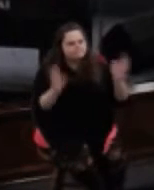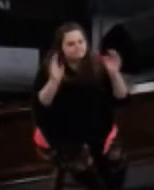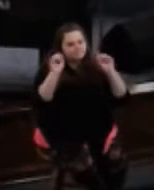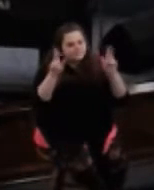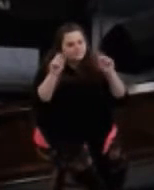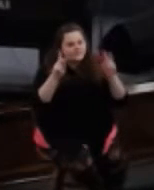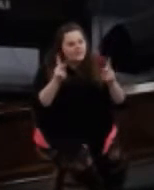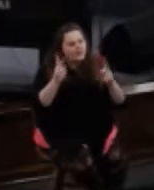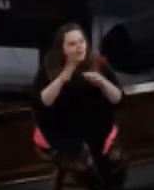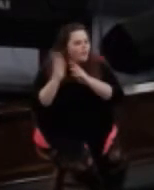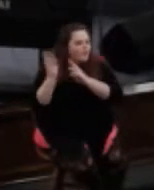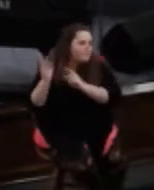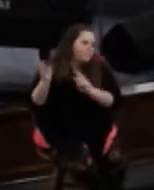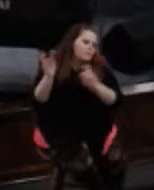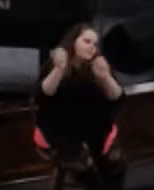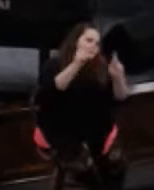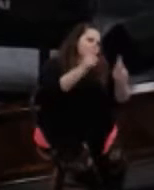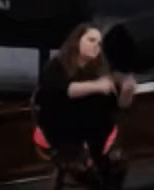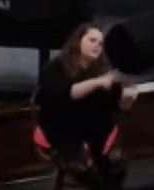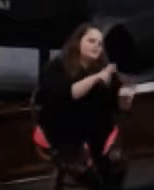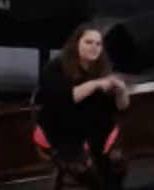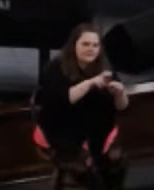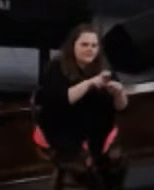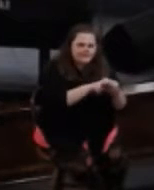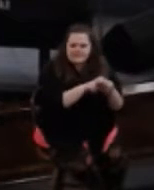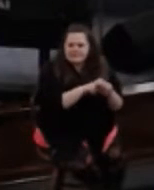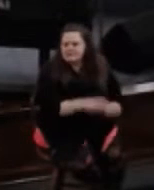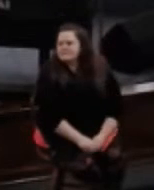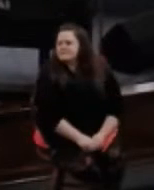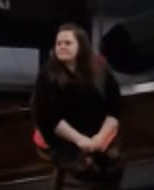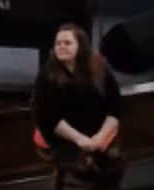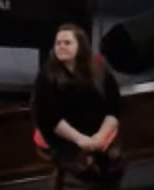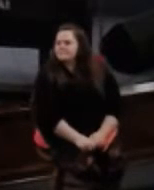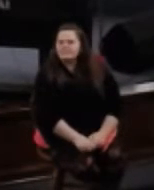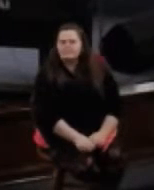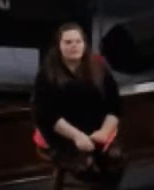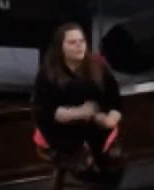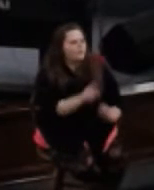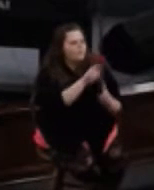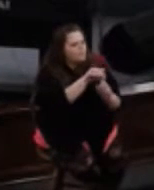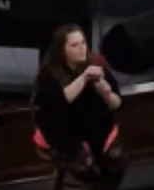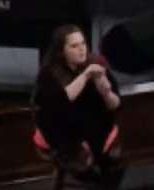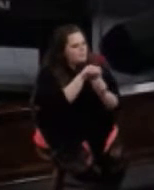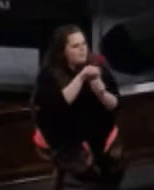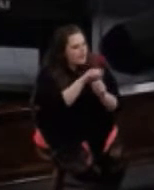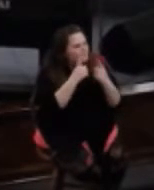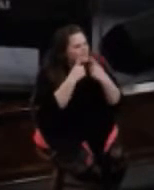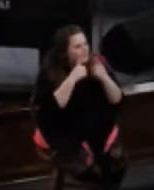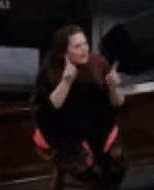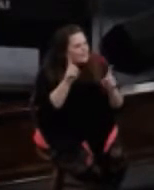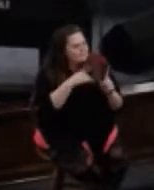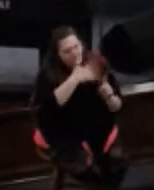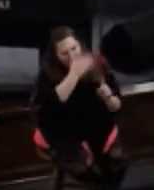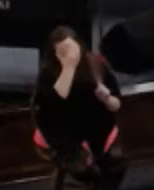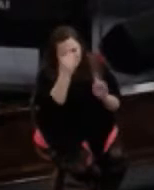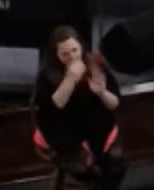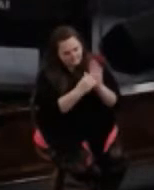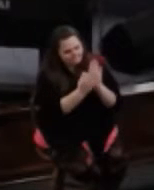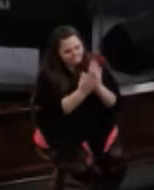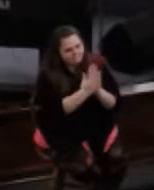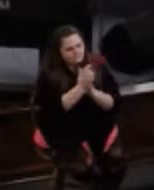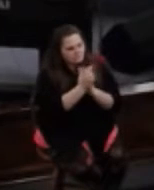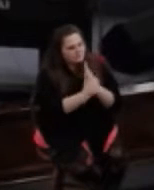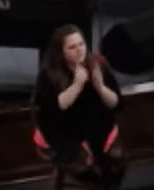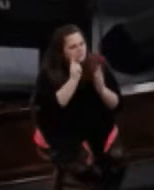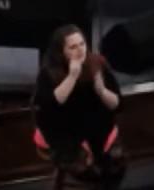As you're making your way back to your seats, I want to remind you of an announcement that I failed to put into the bulletin for